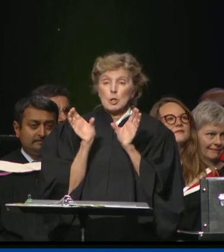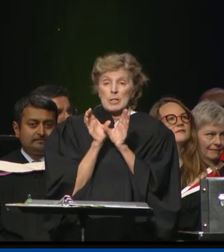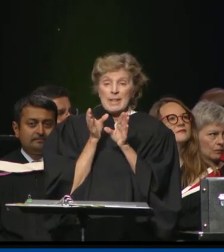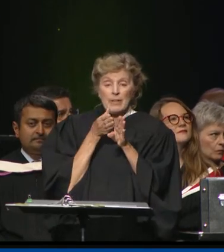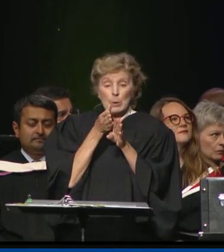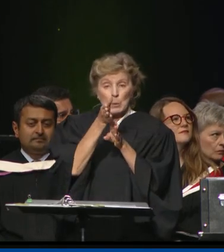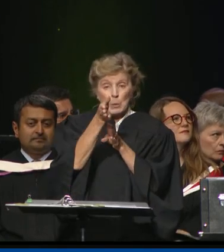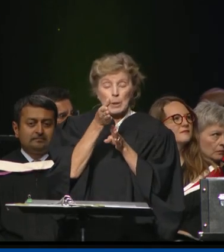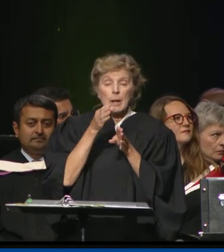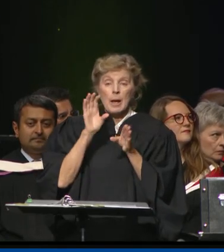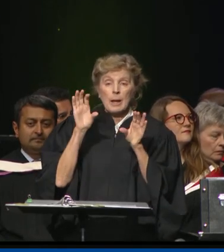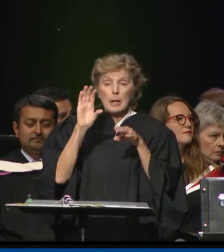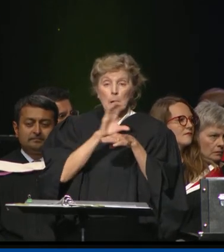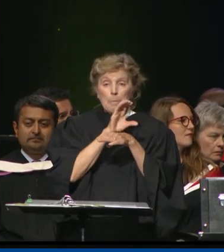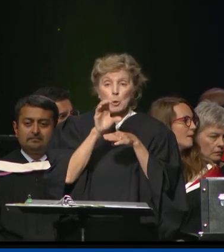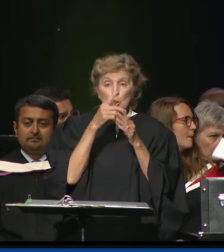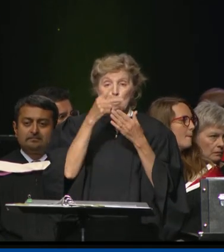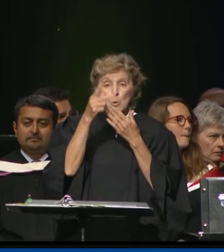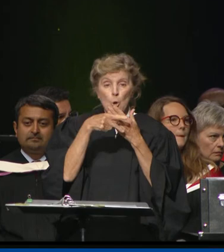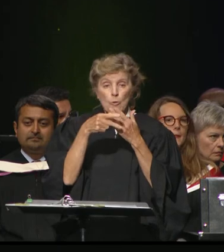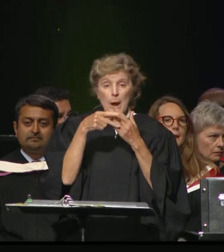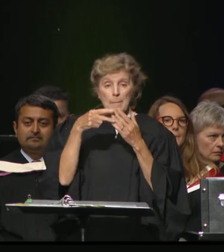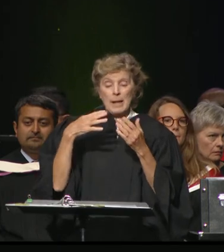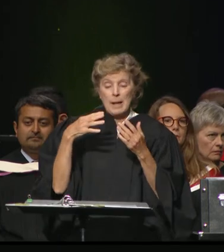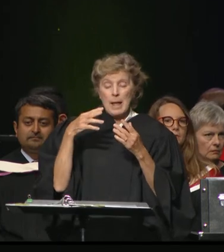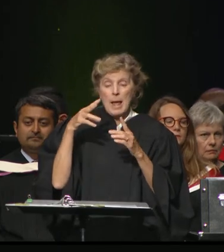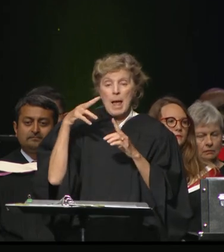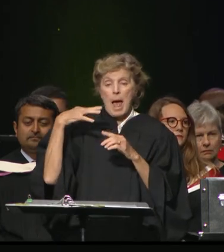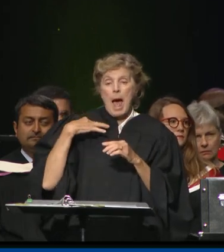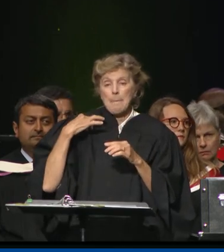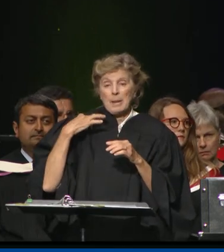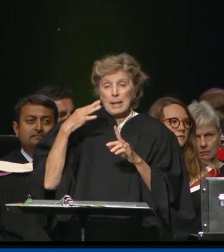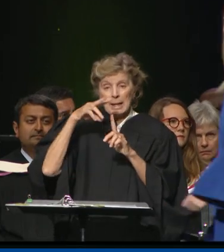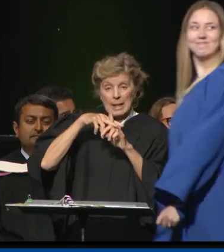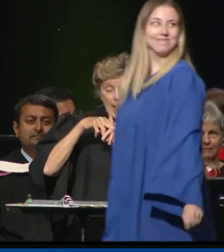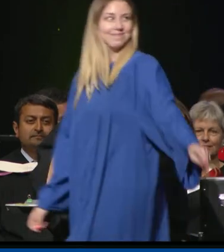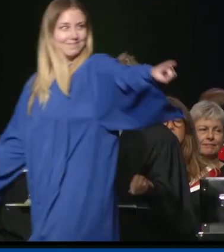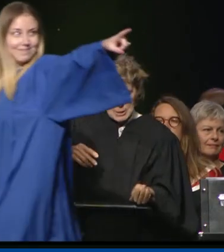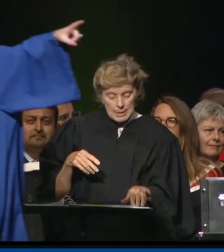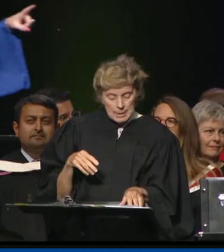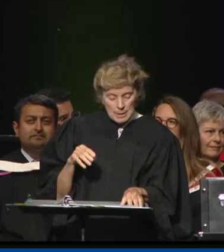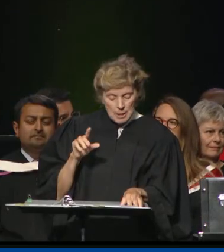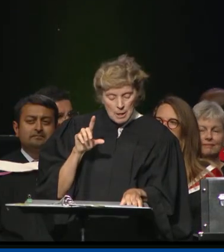Certificate in Computer Programming Applications. Laura Duggan.